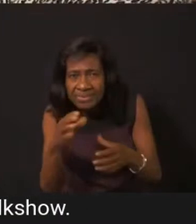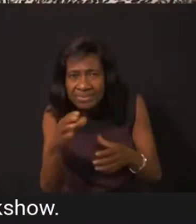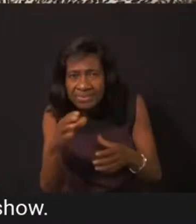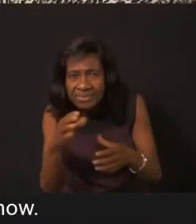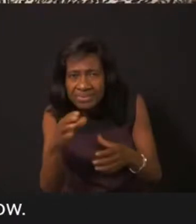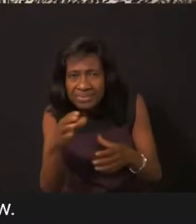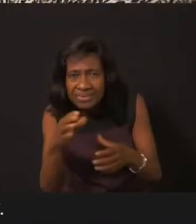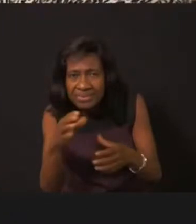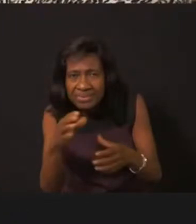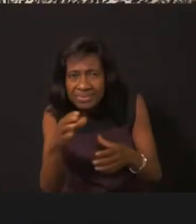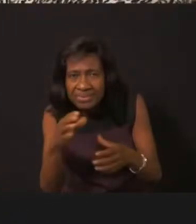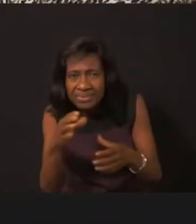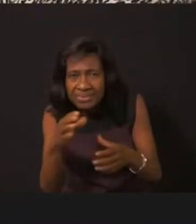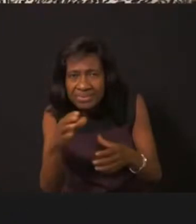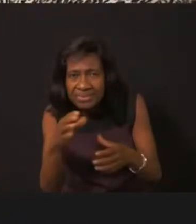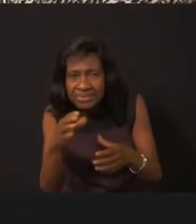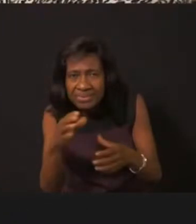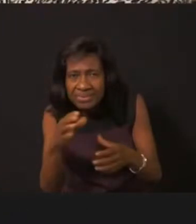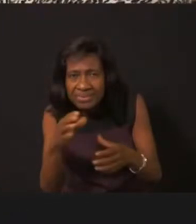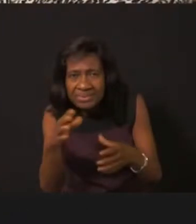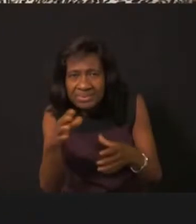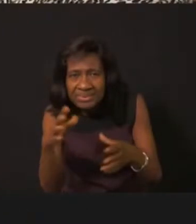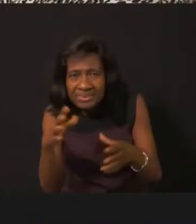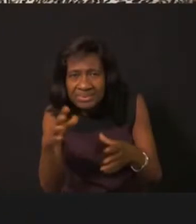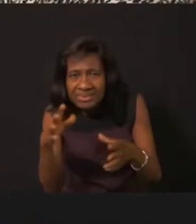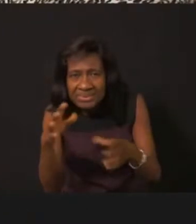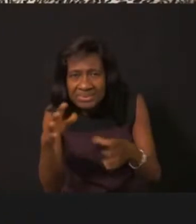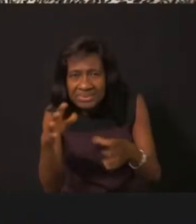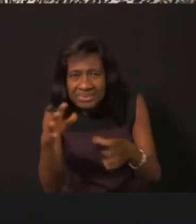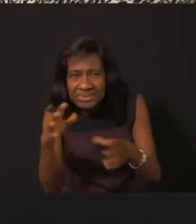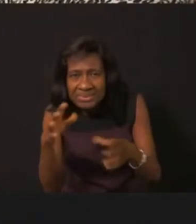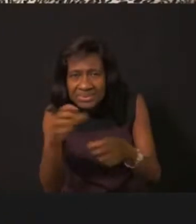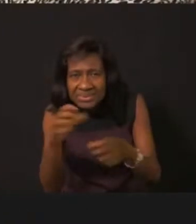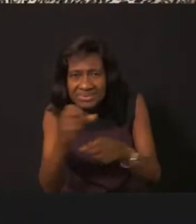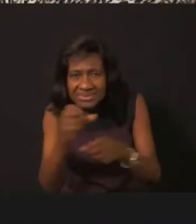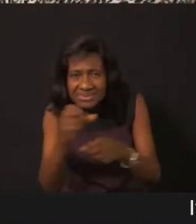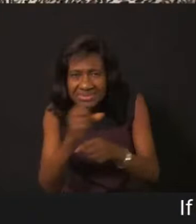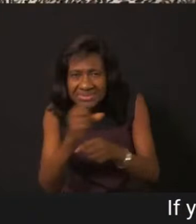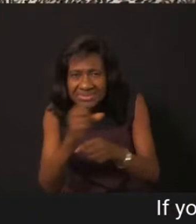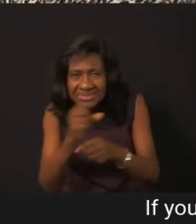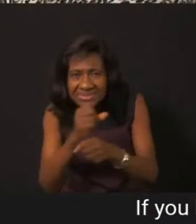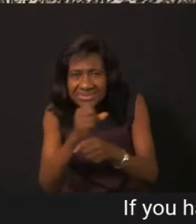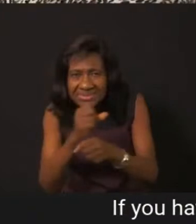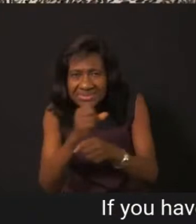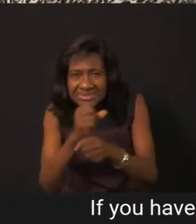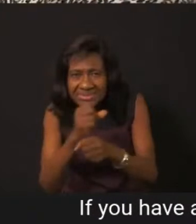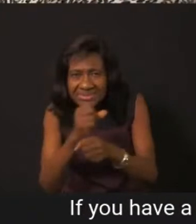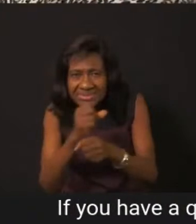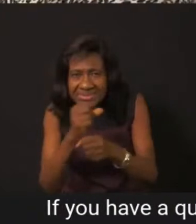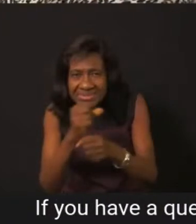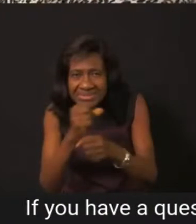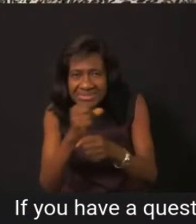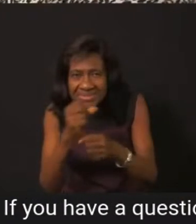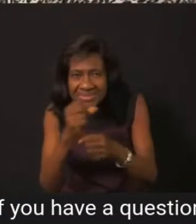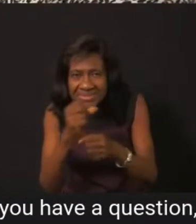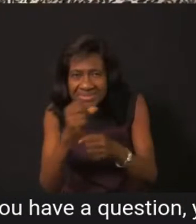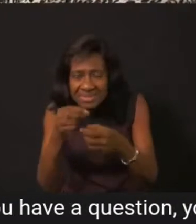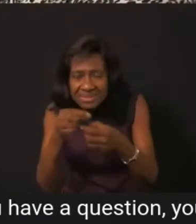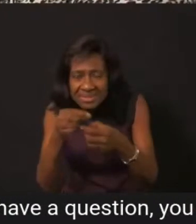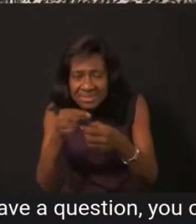And we're going to hope that 30 seconds have passed. We haven't timed it exactly. And then as you're taking the